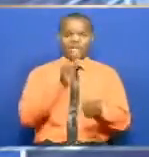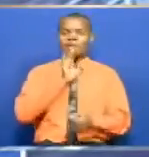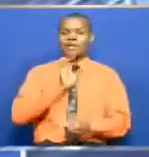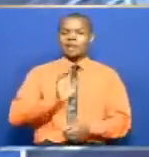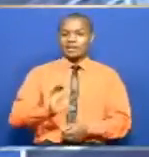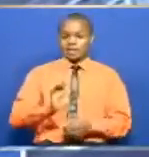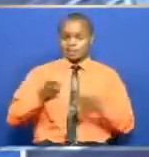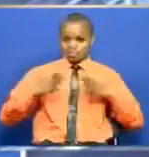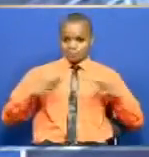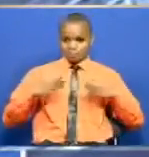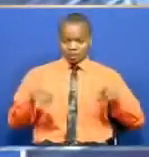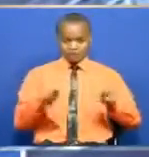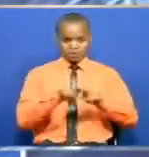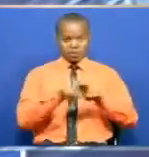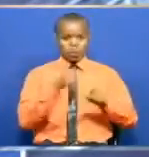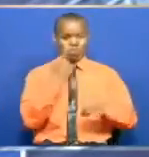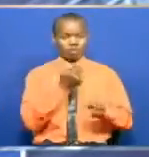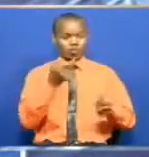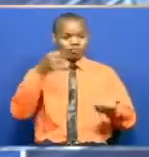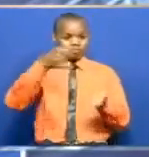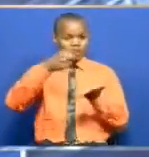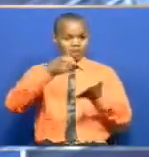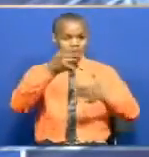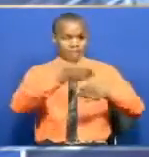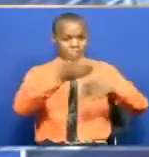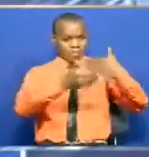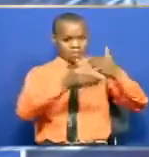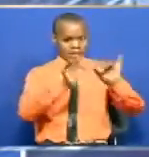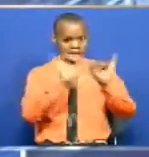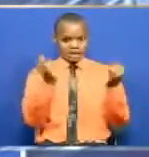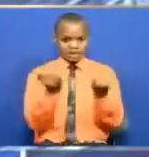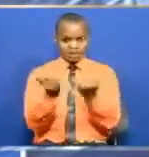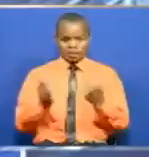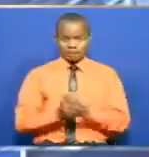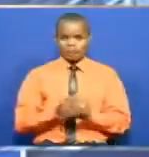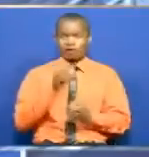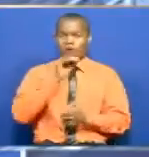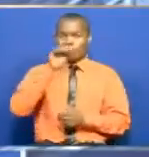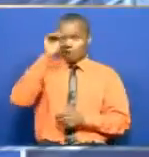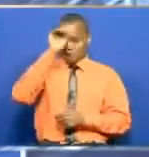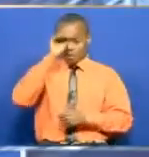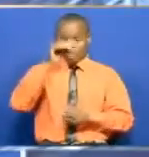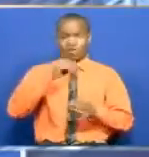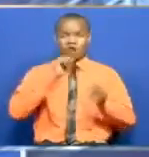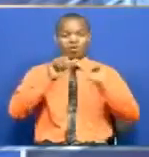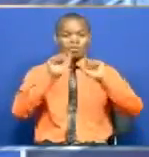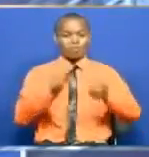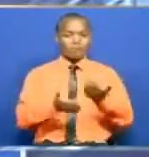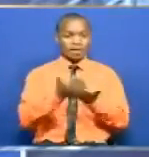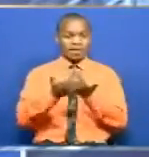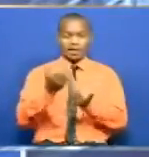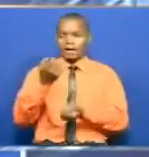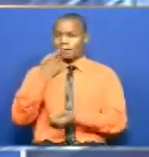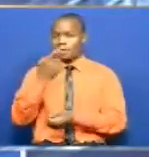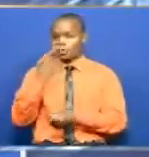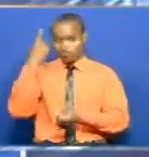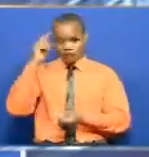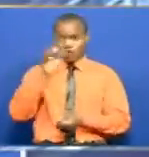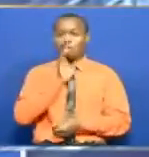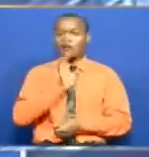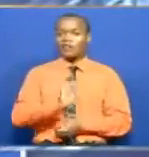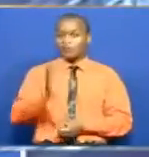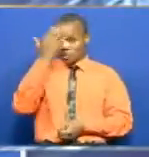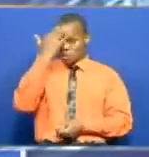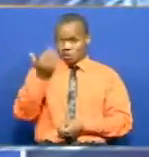persons confined in their institution. The orphanage can no longer feed or cater for medical bills for the elderly owing to